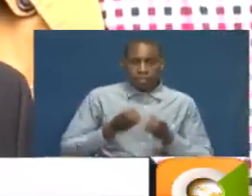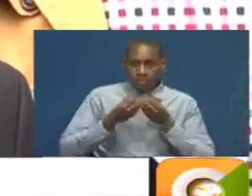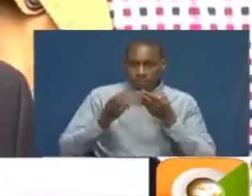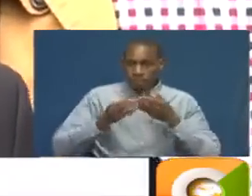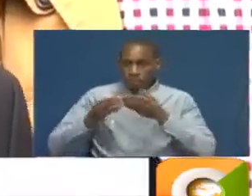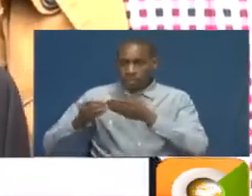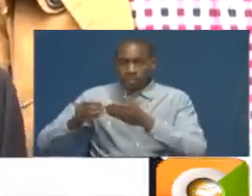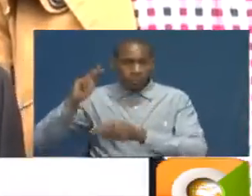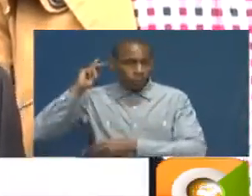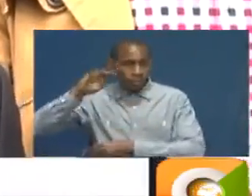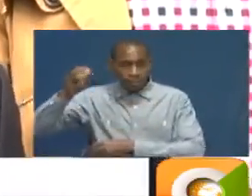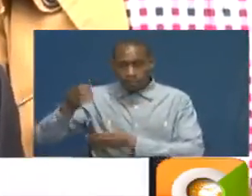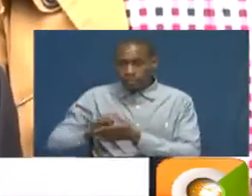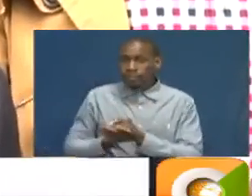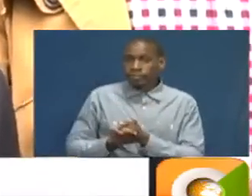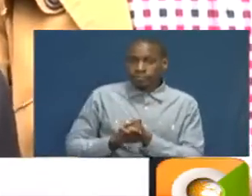Kisii County,